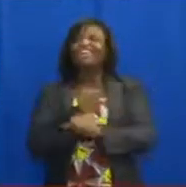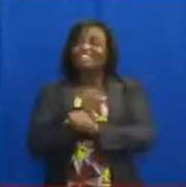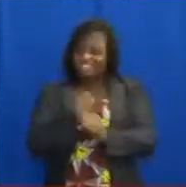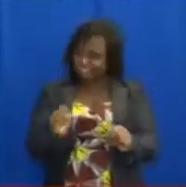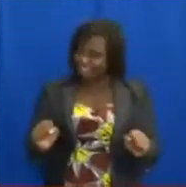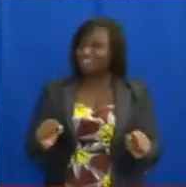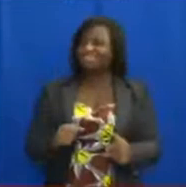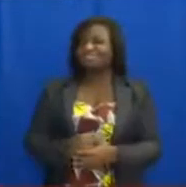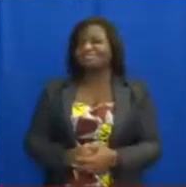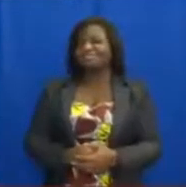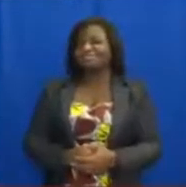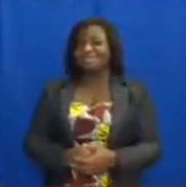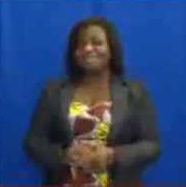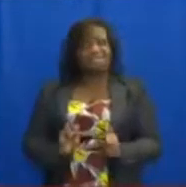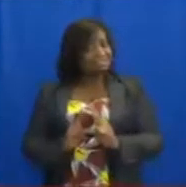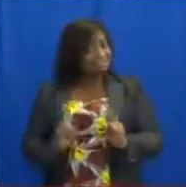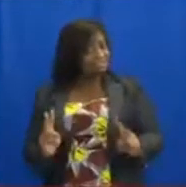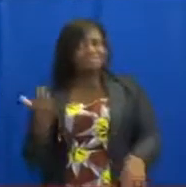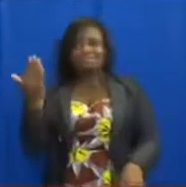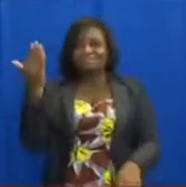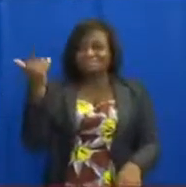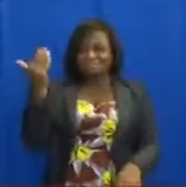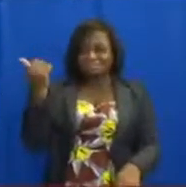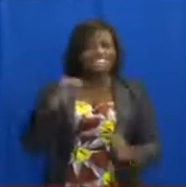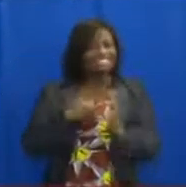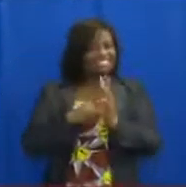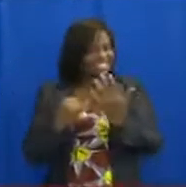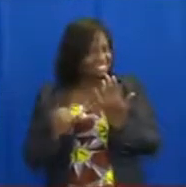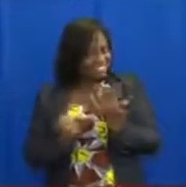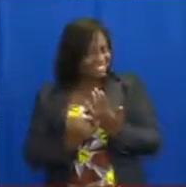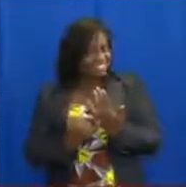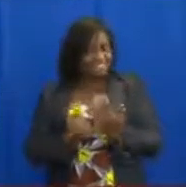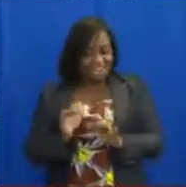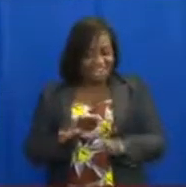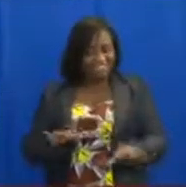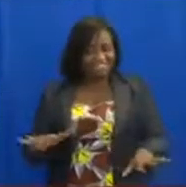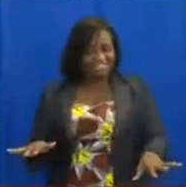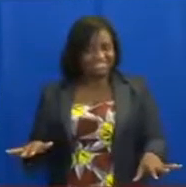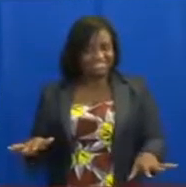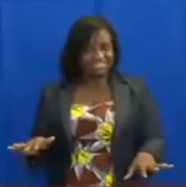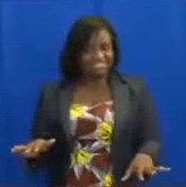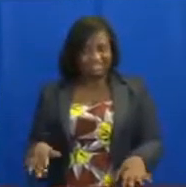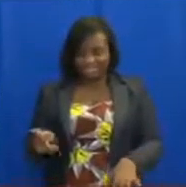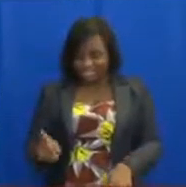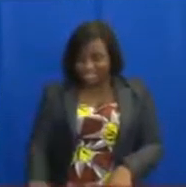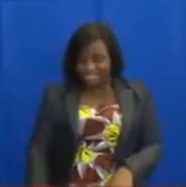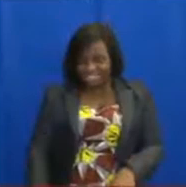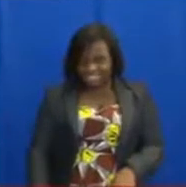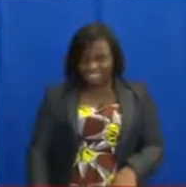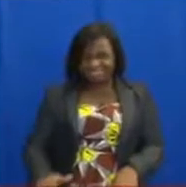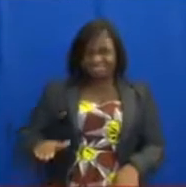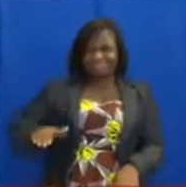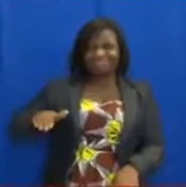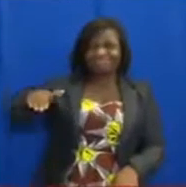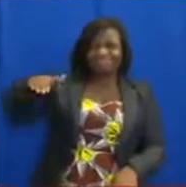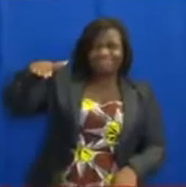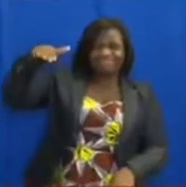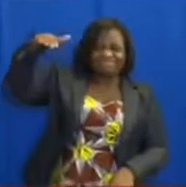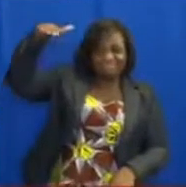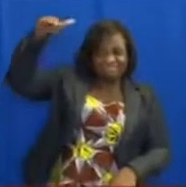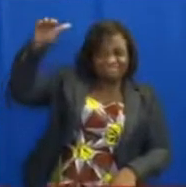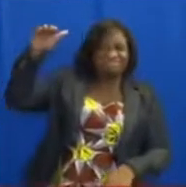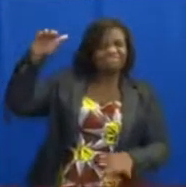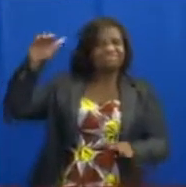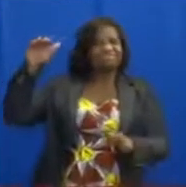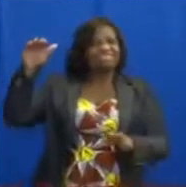safe. So from 15th January, our children in kindergarten, primary and